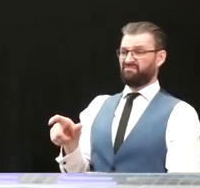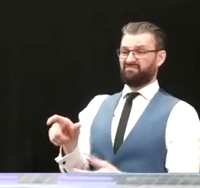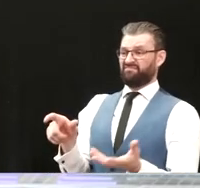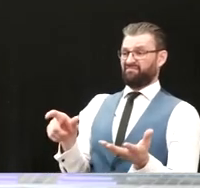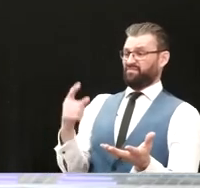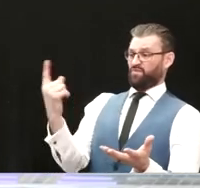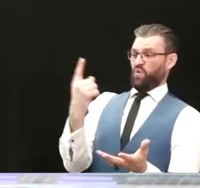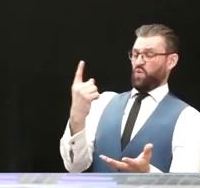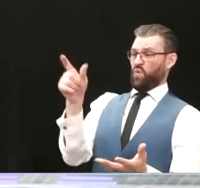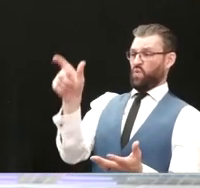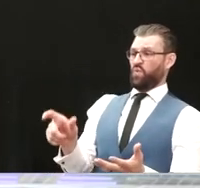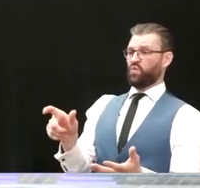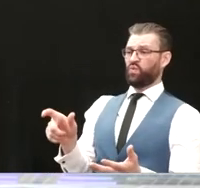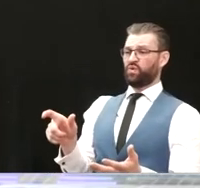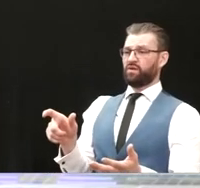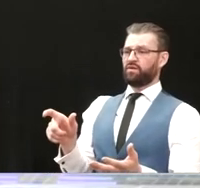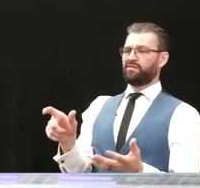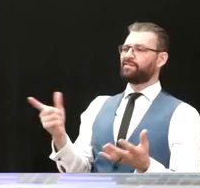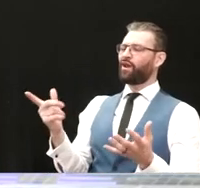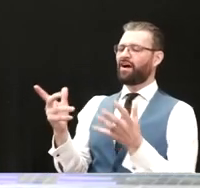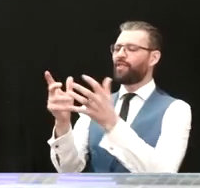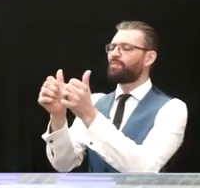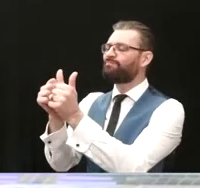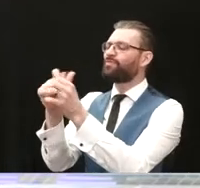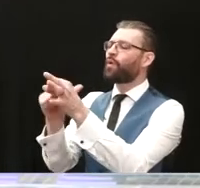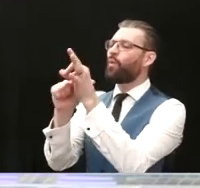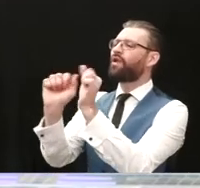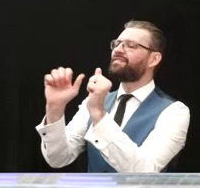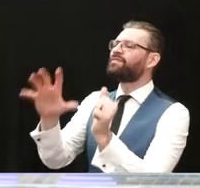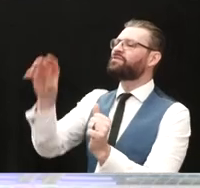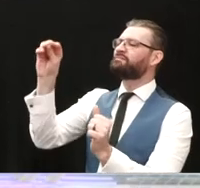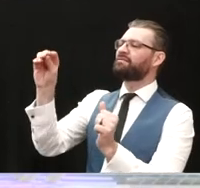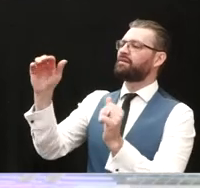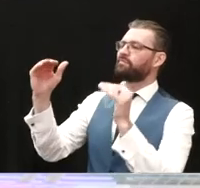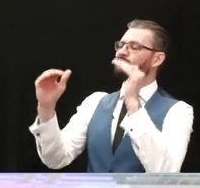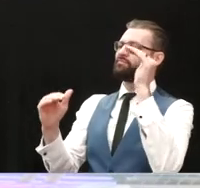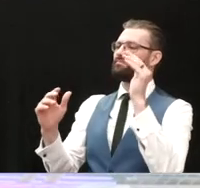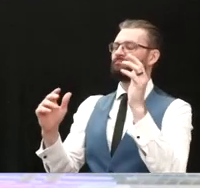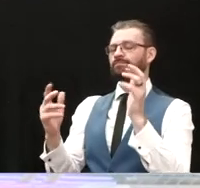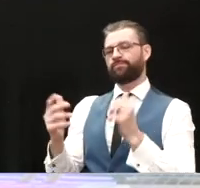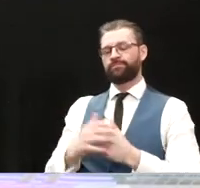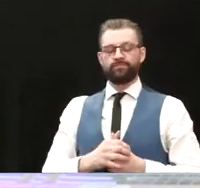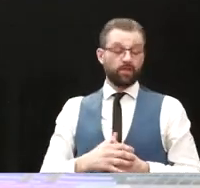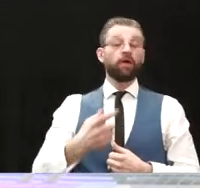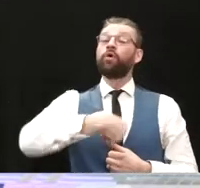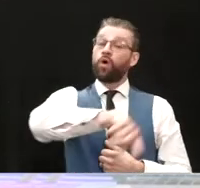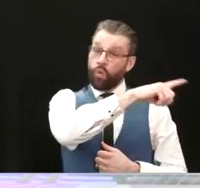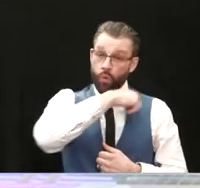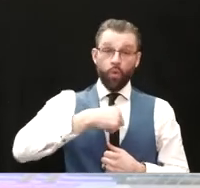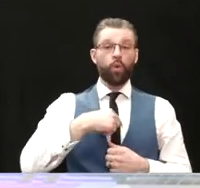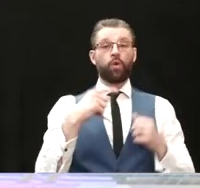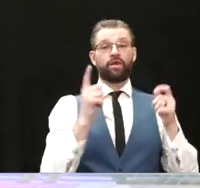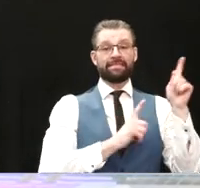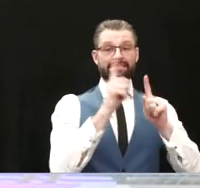who you are rather than the quality of your spirit. On behalf of us all at City Hall, I would like to give our thanks